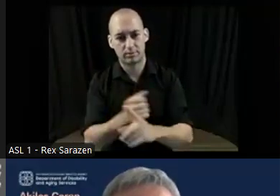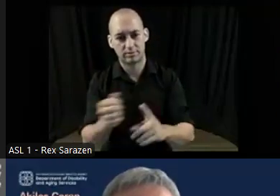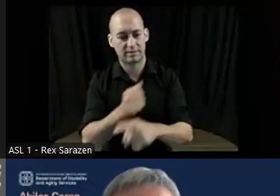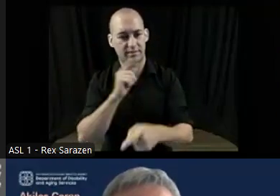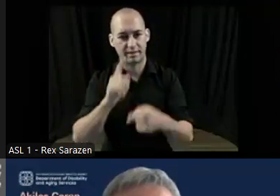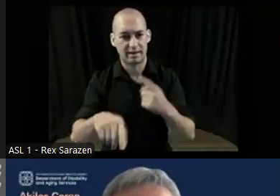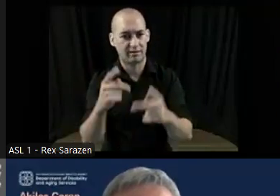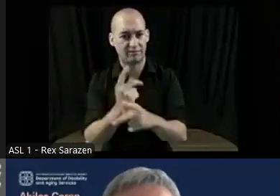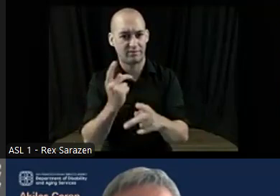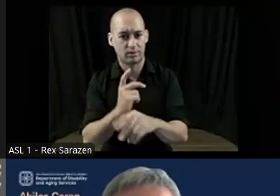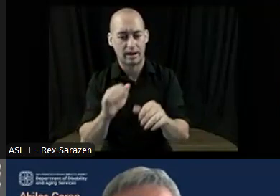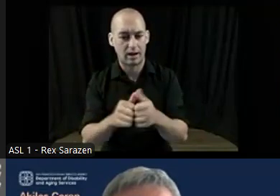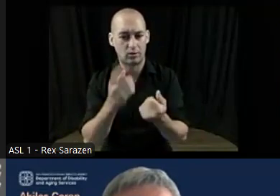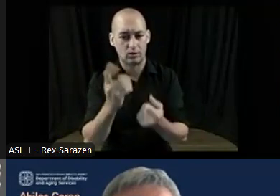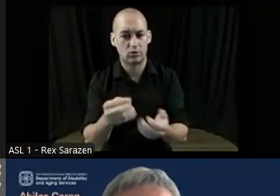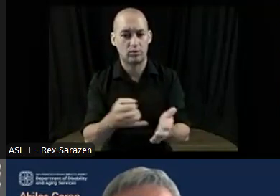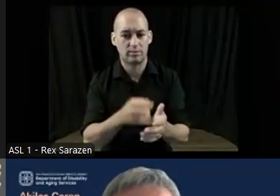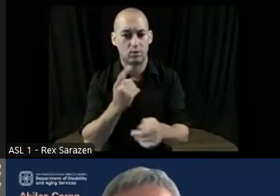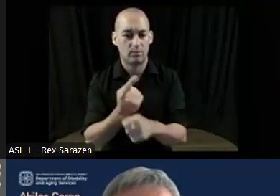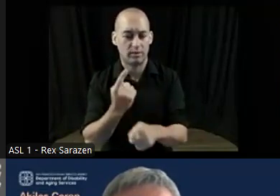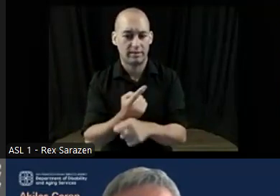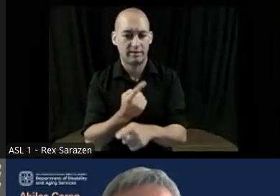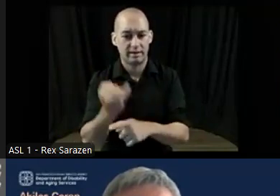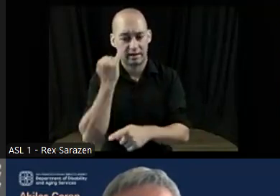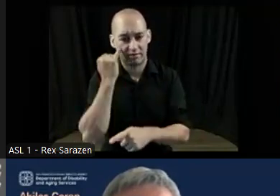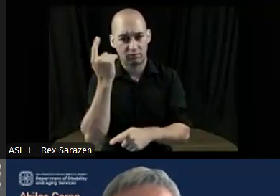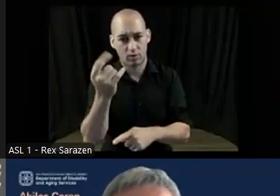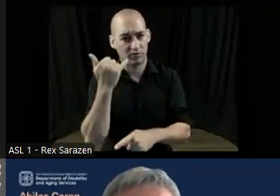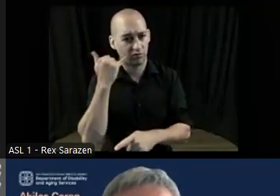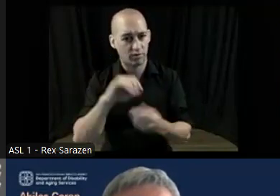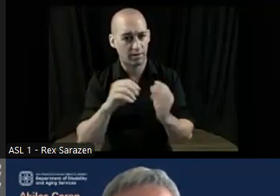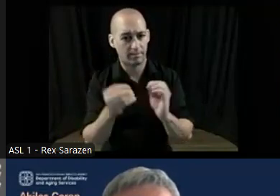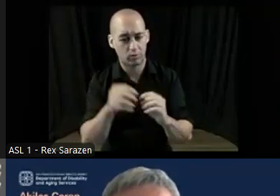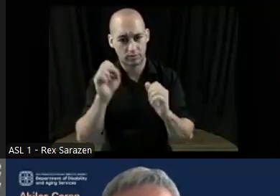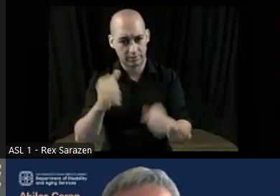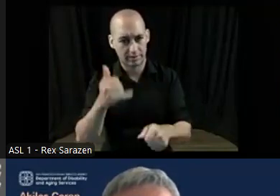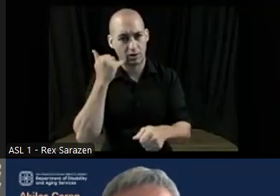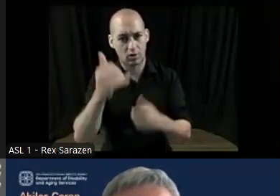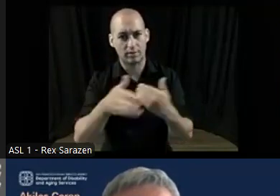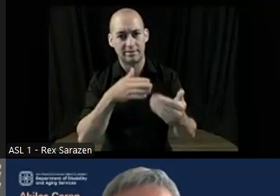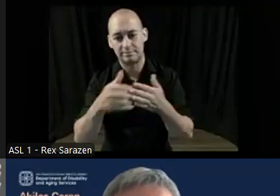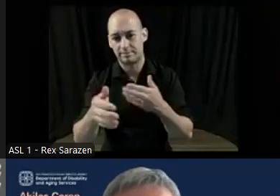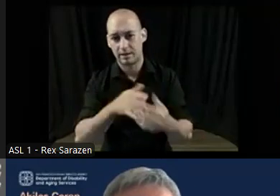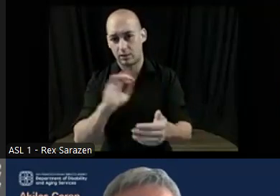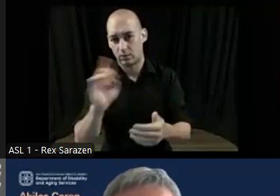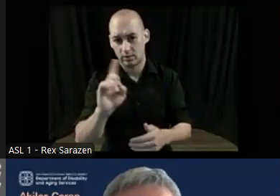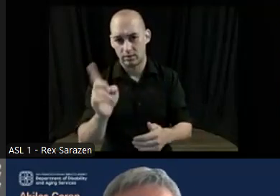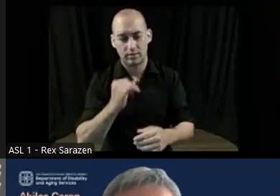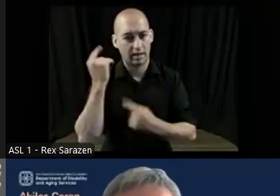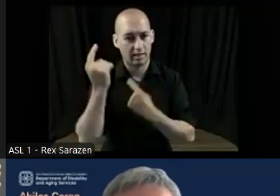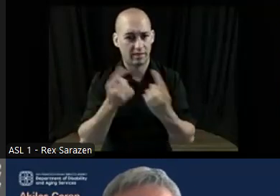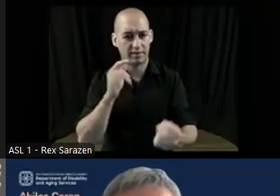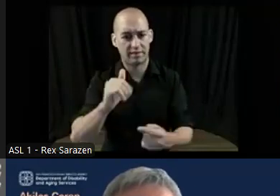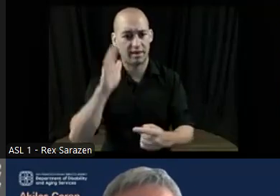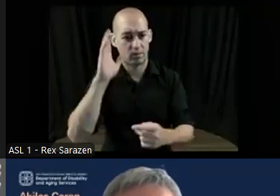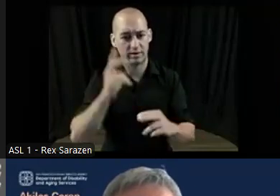do it properly. If there was one phone number that you could call regardless of the setting, I think that would drastically